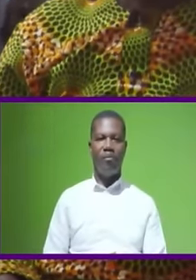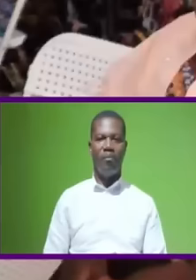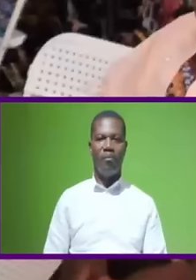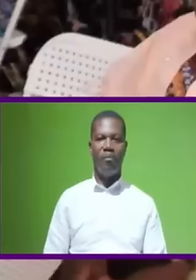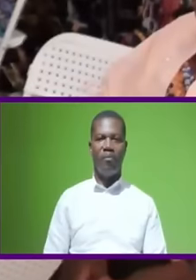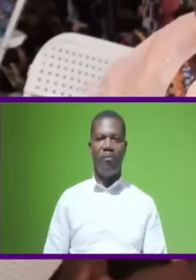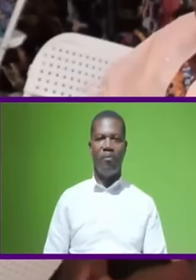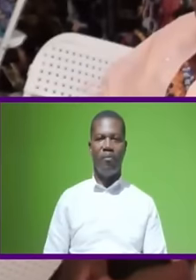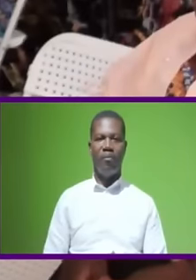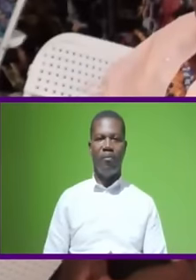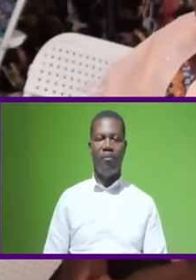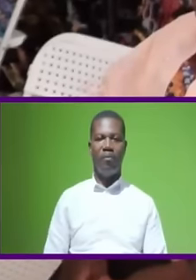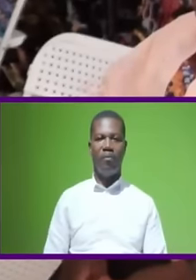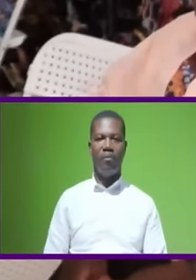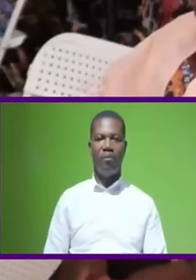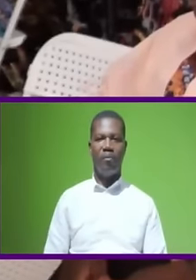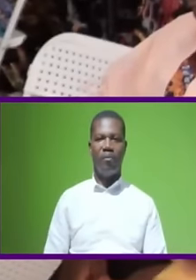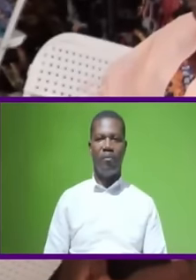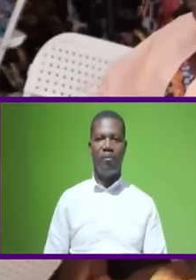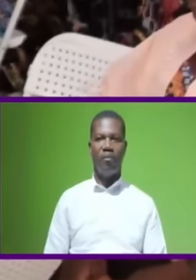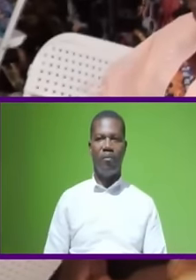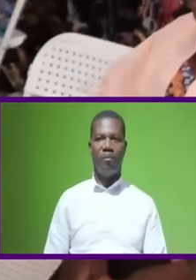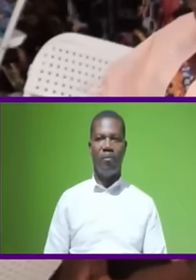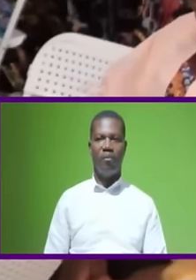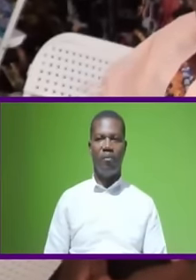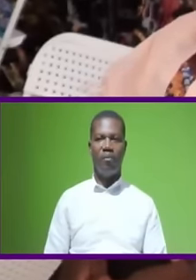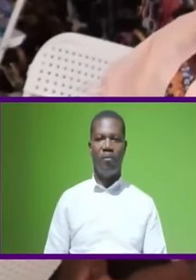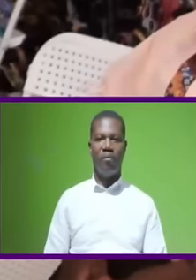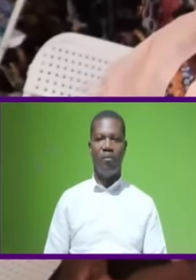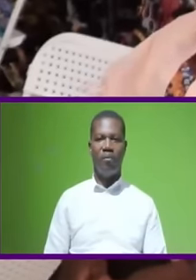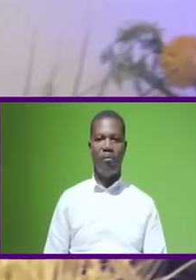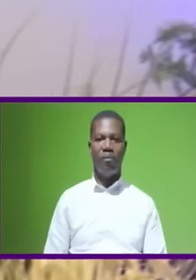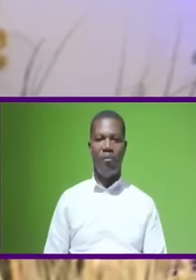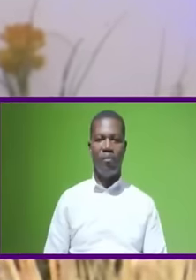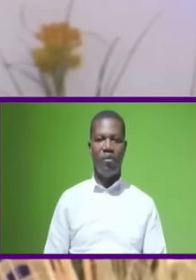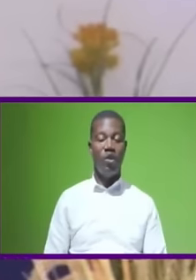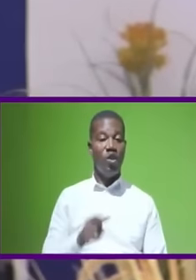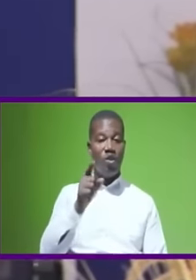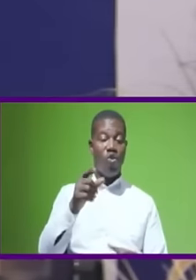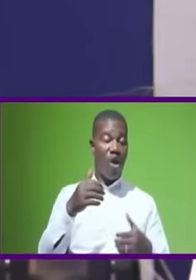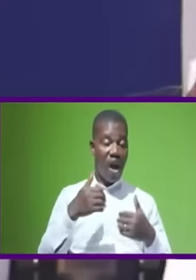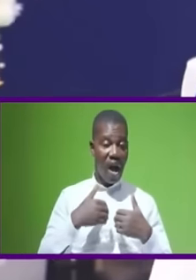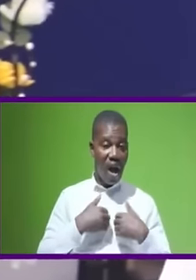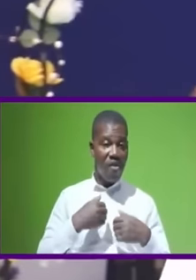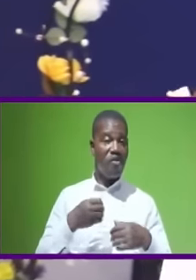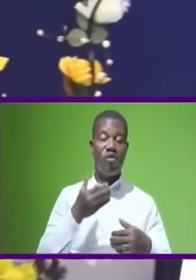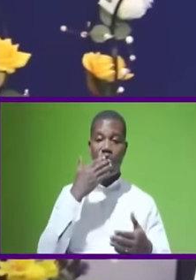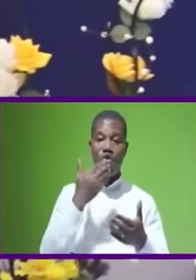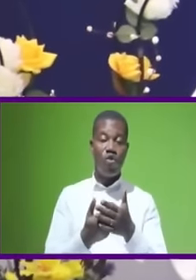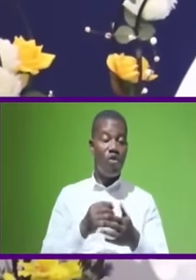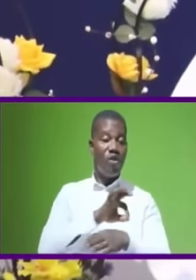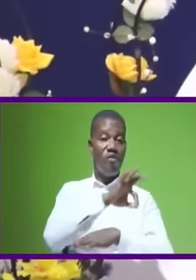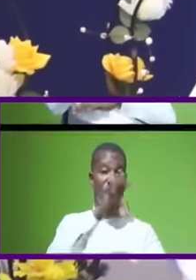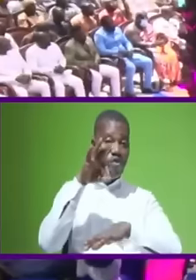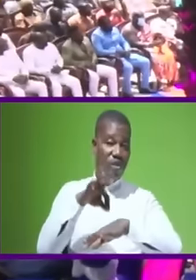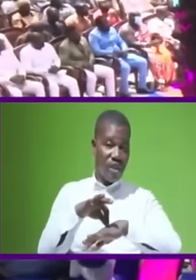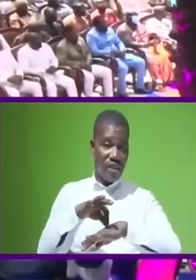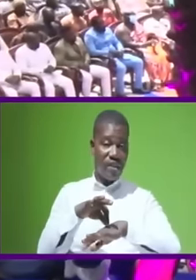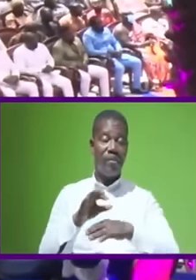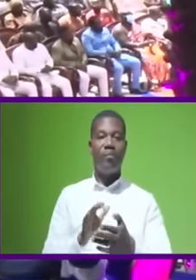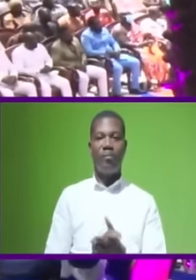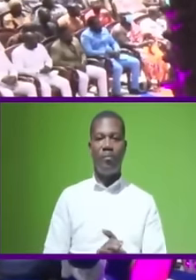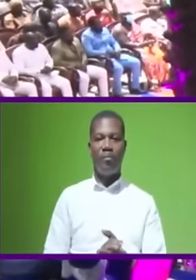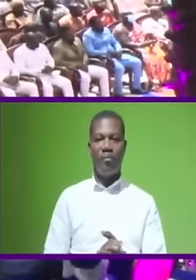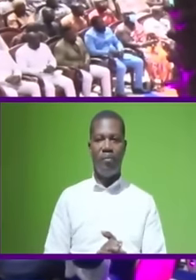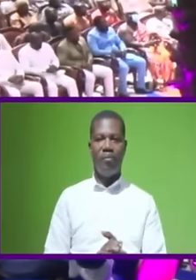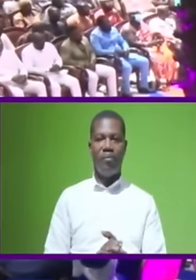is a strong one built on Christ. And he said, unya foundation no ye are. So after getting a